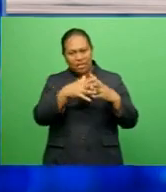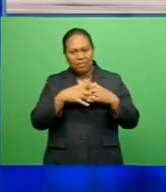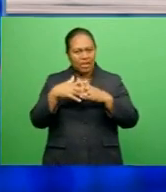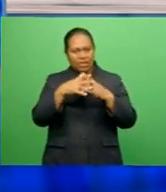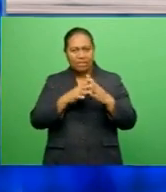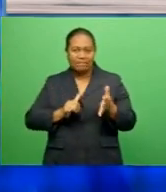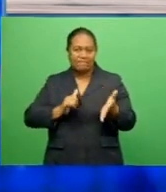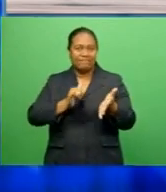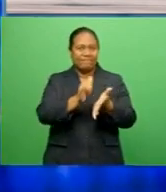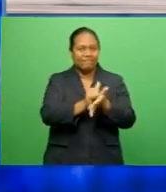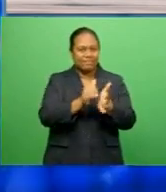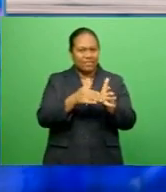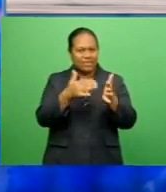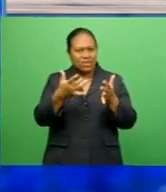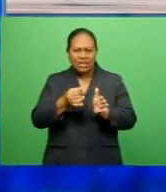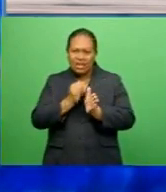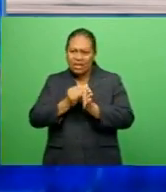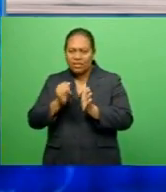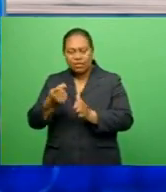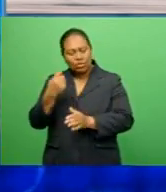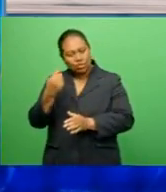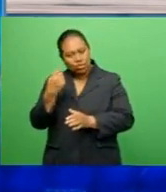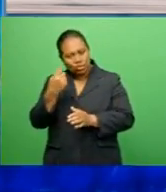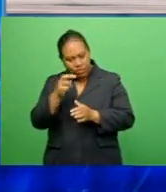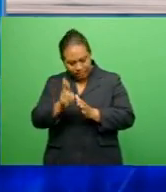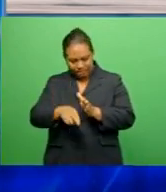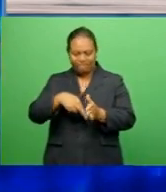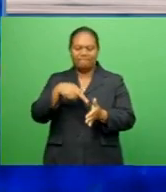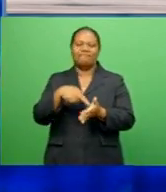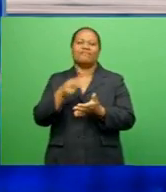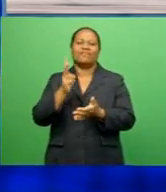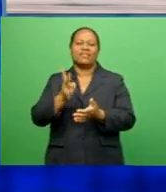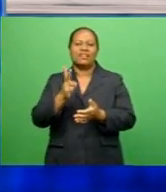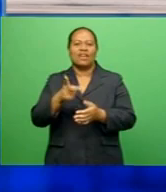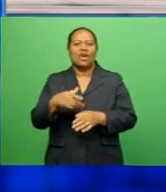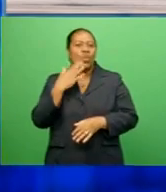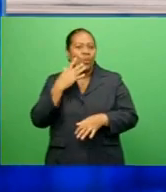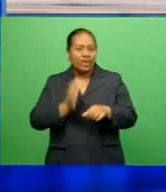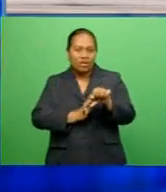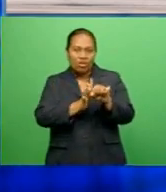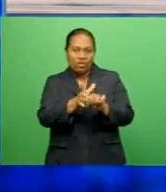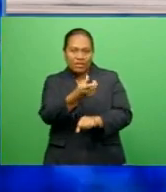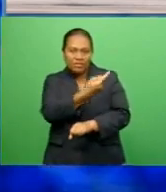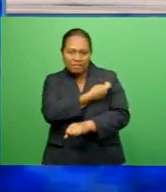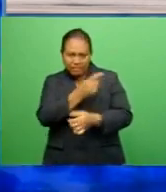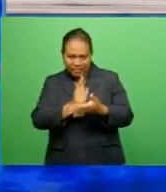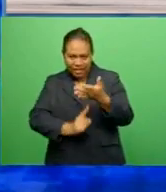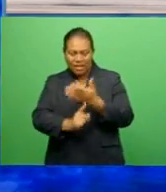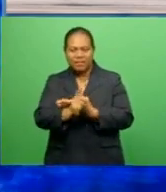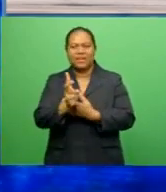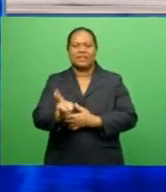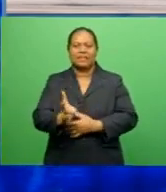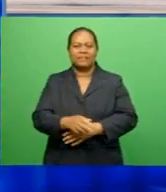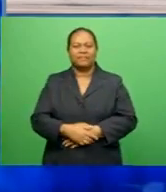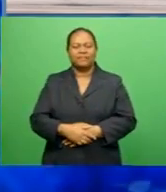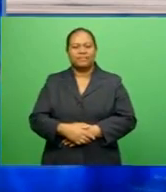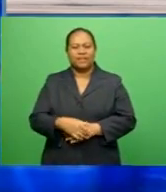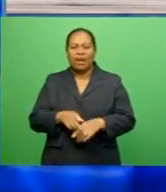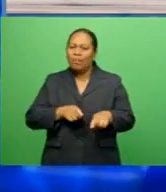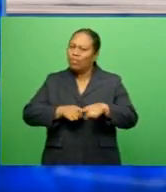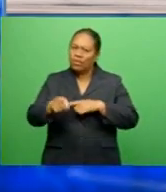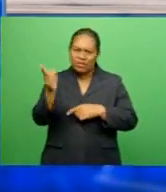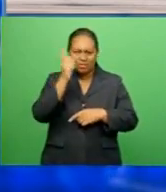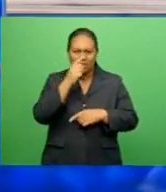airlines are optimistic that the industry will soon recover as the COVID-19 vaccination program rolls on. The vaccine rollout has seen many people